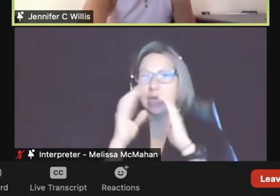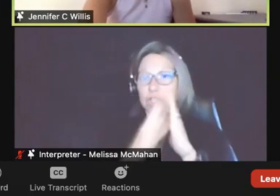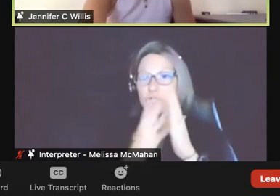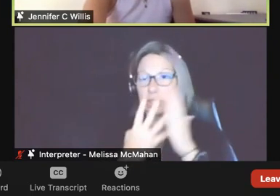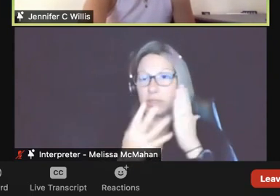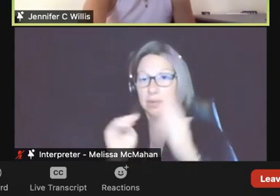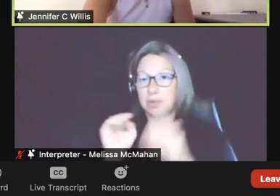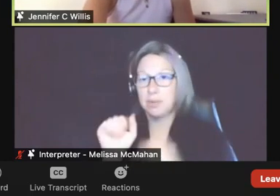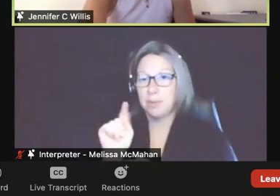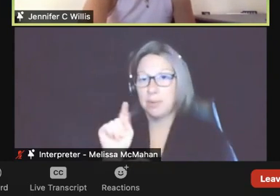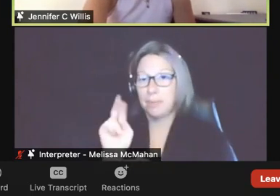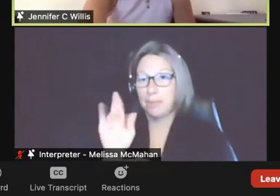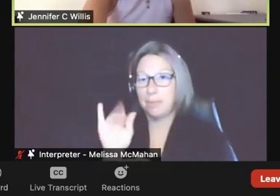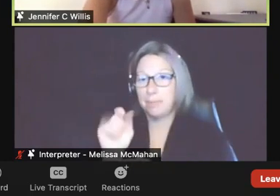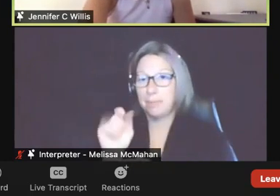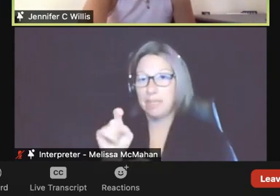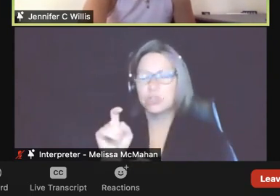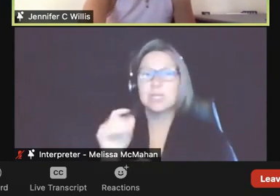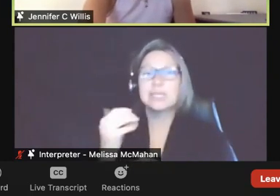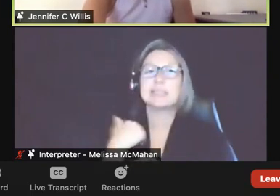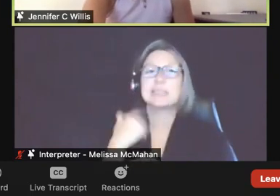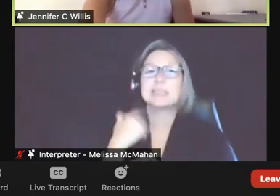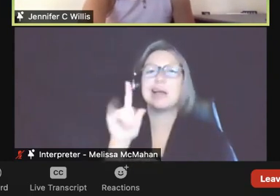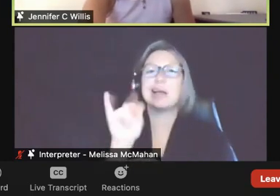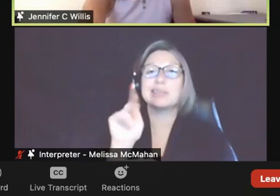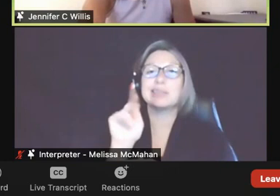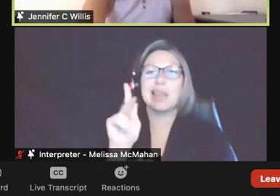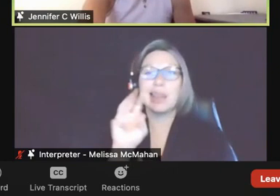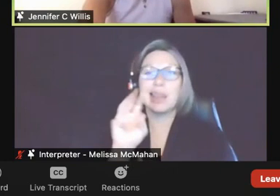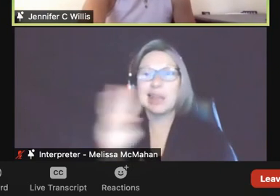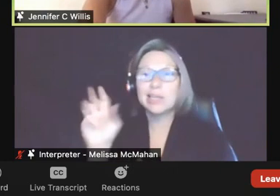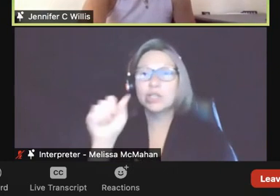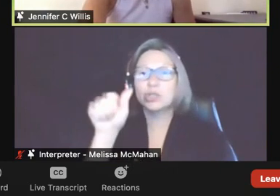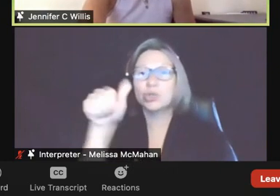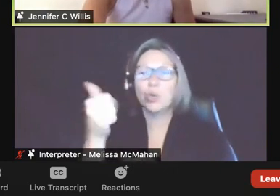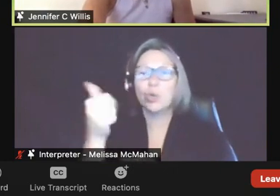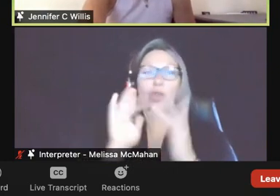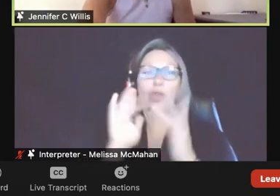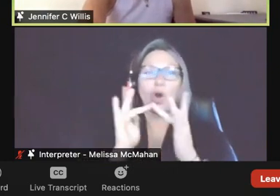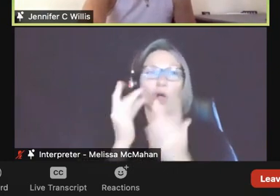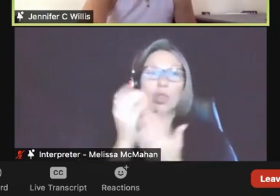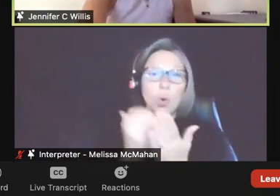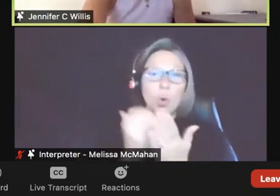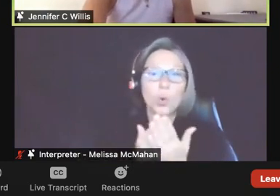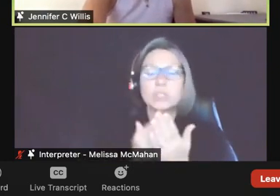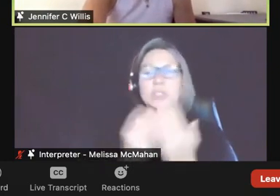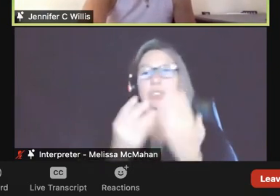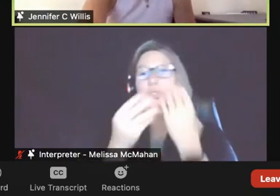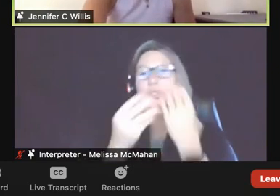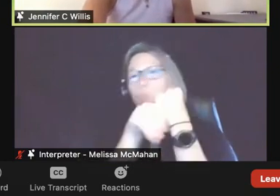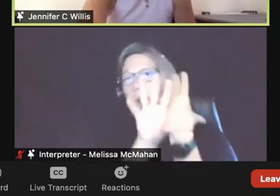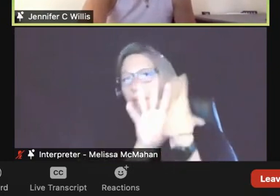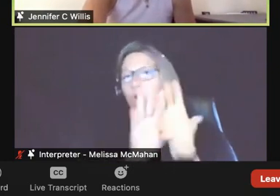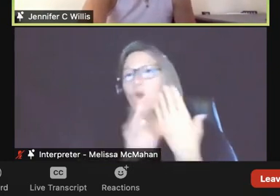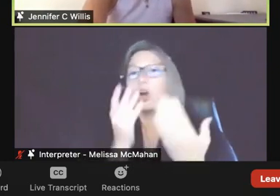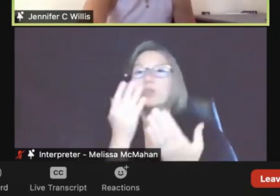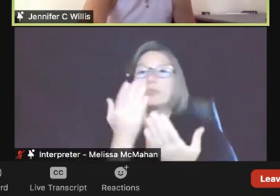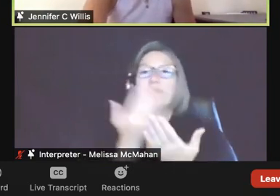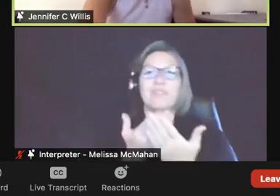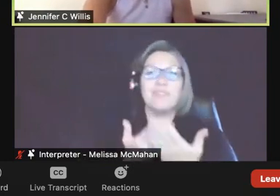So links to other online courses, virtual webinars, fact sheets, anything and everything that you could